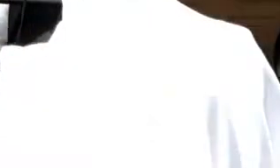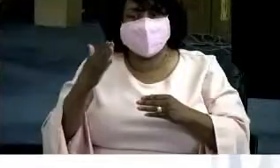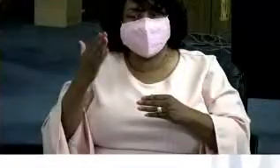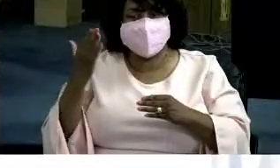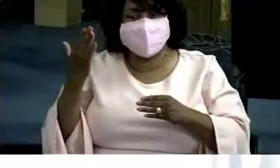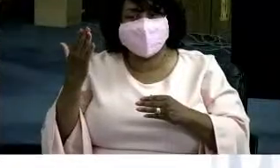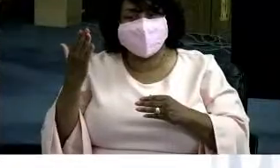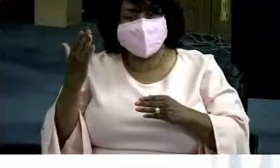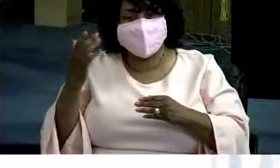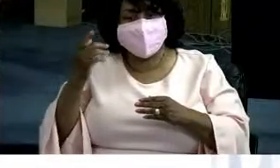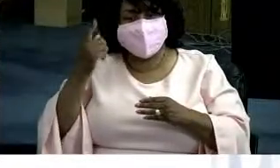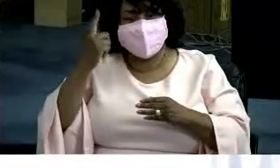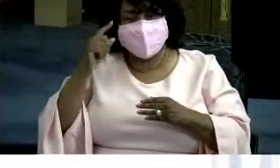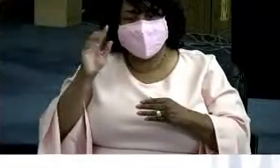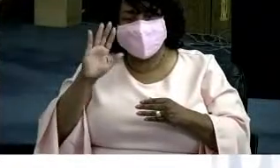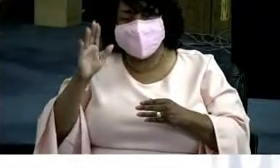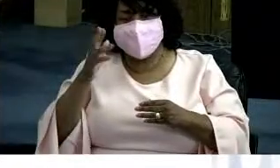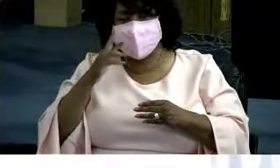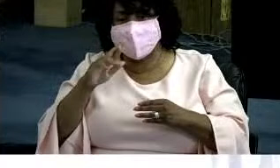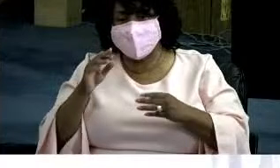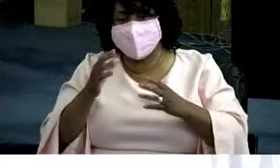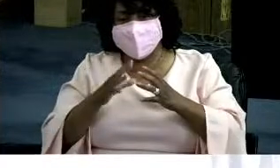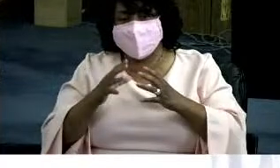For you are great.